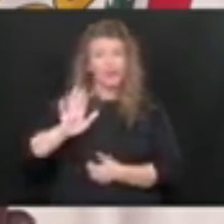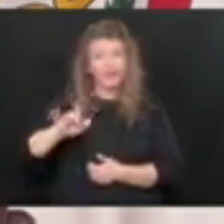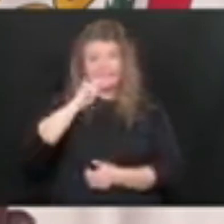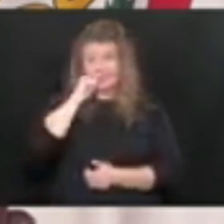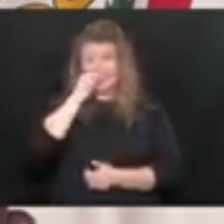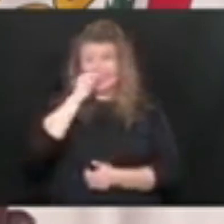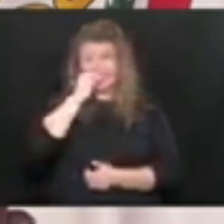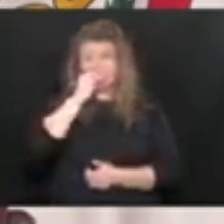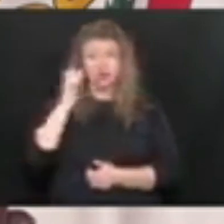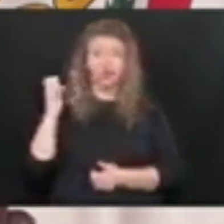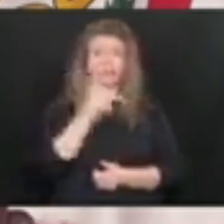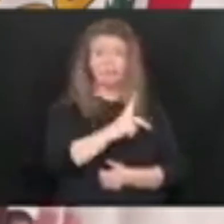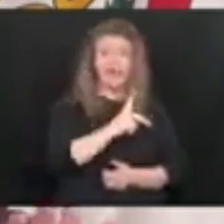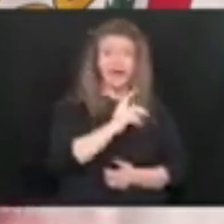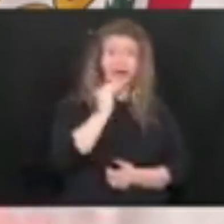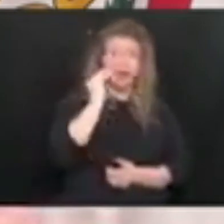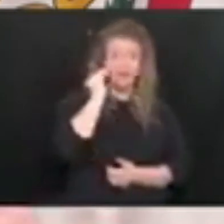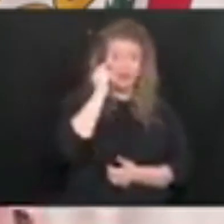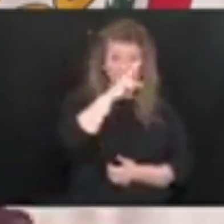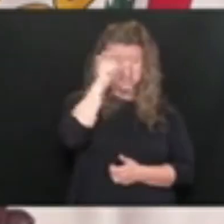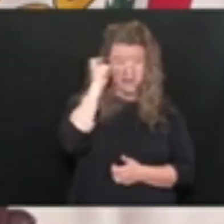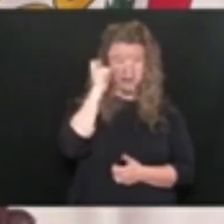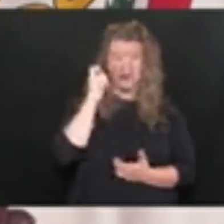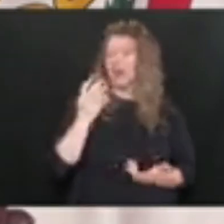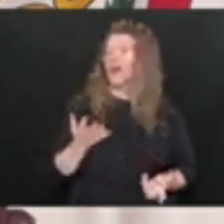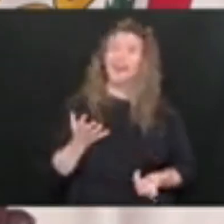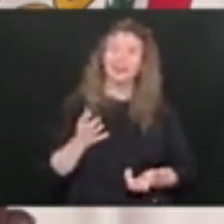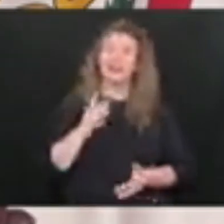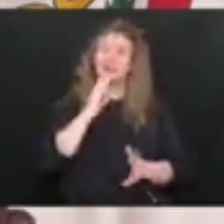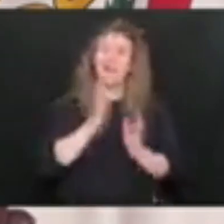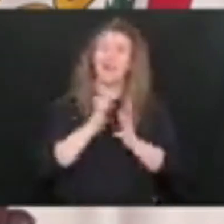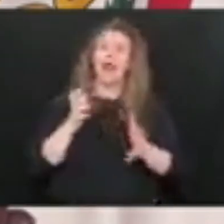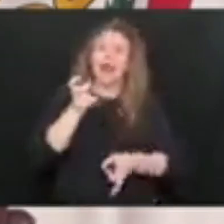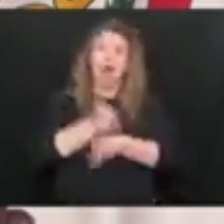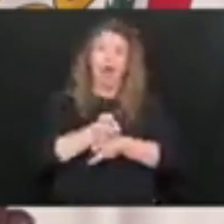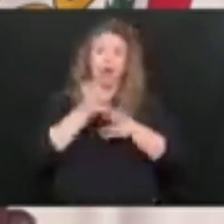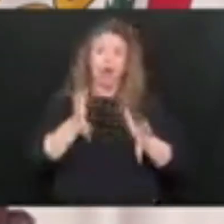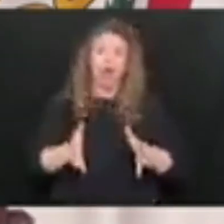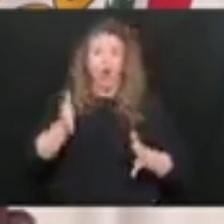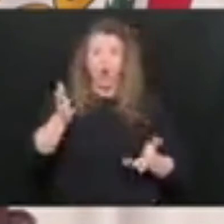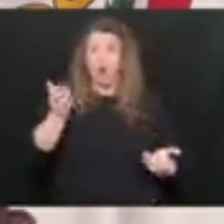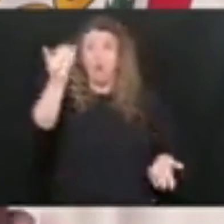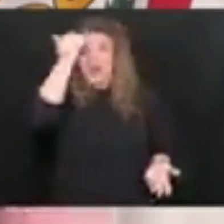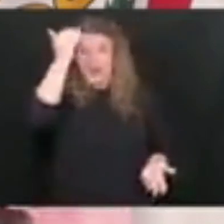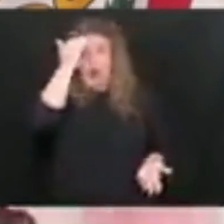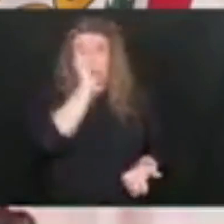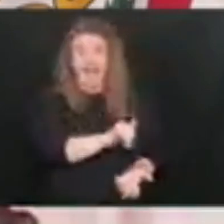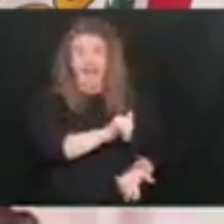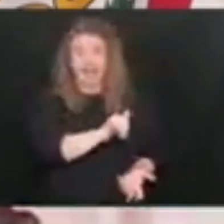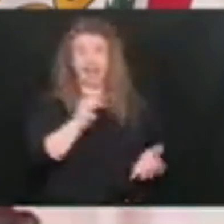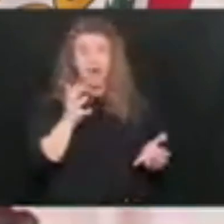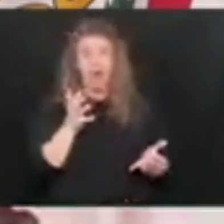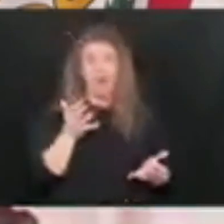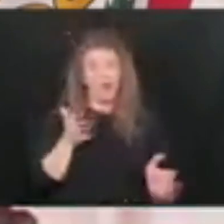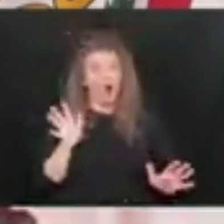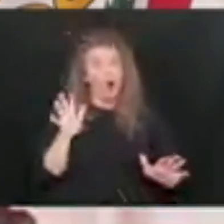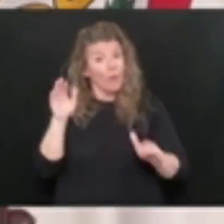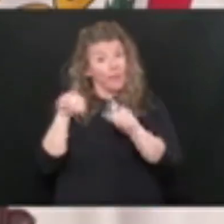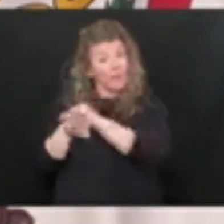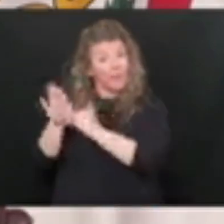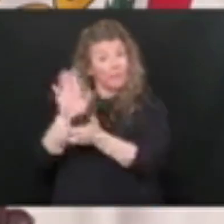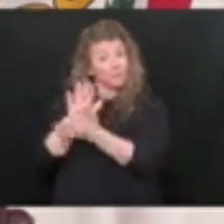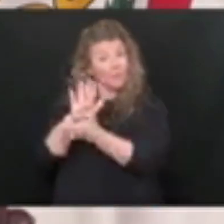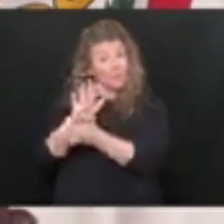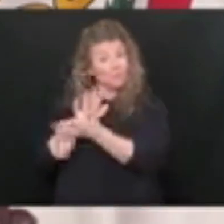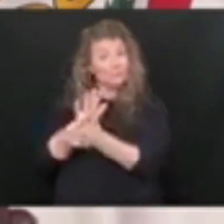kids from the schools, and then it's going to even be a whole lot tougher. We got that. And so we're already in the schools,